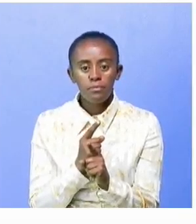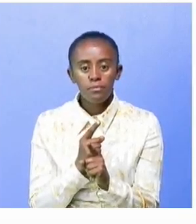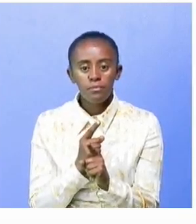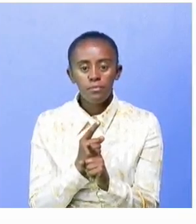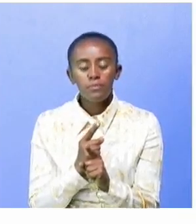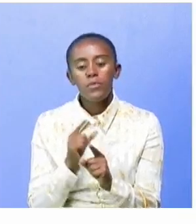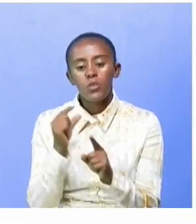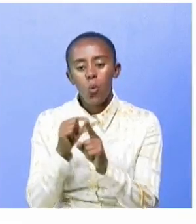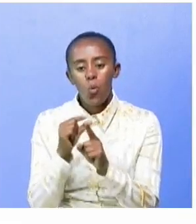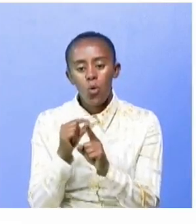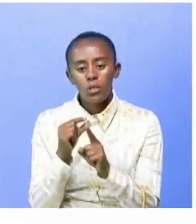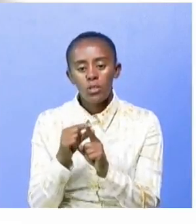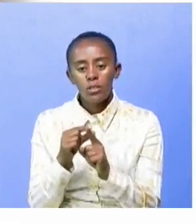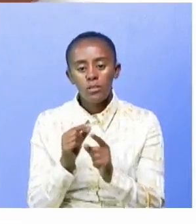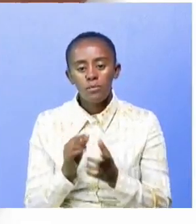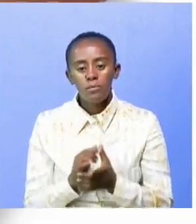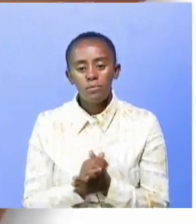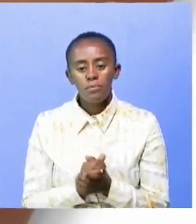word.